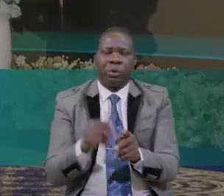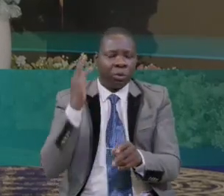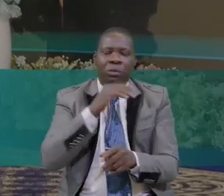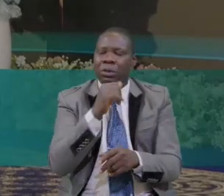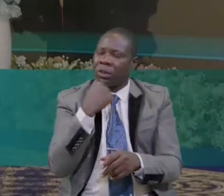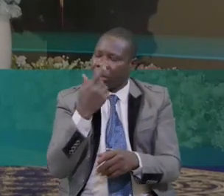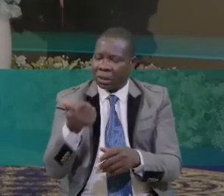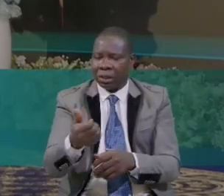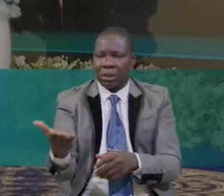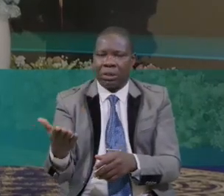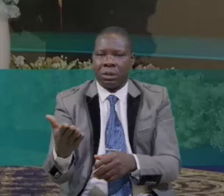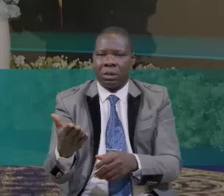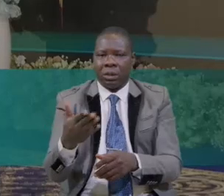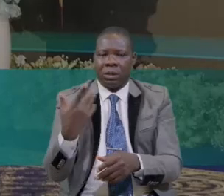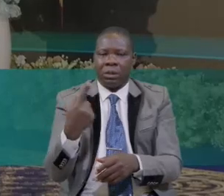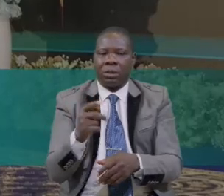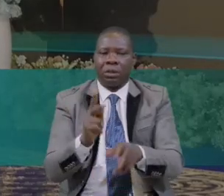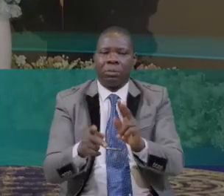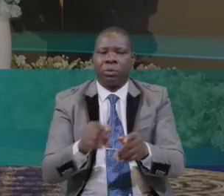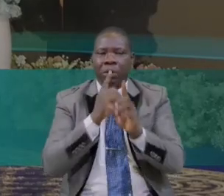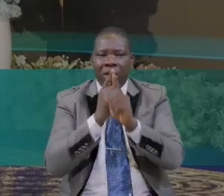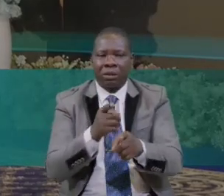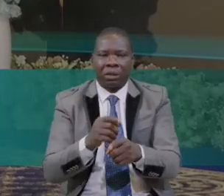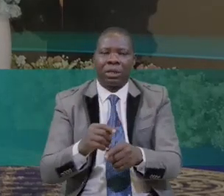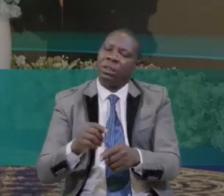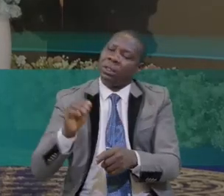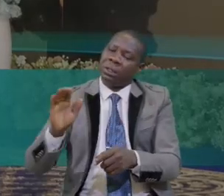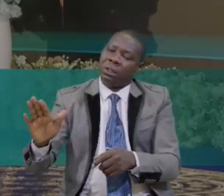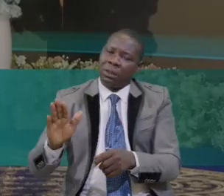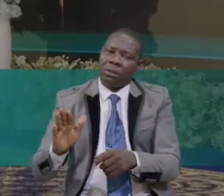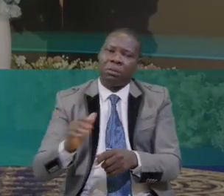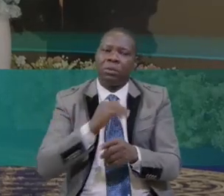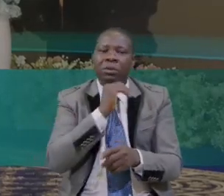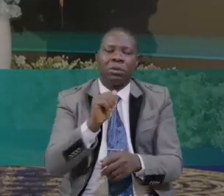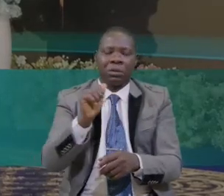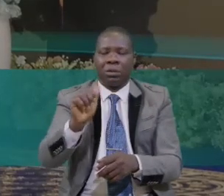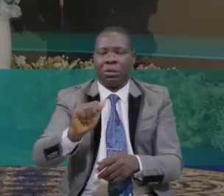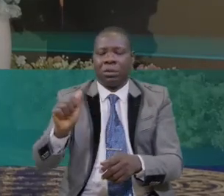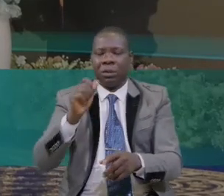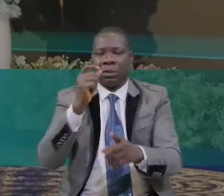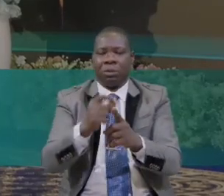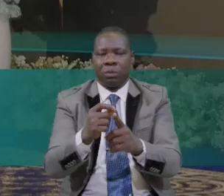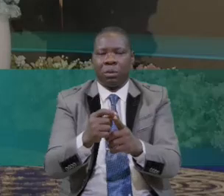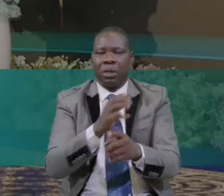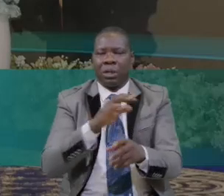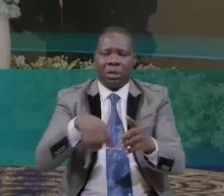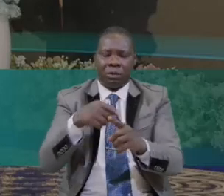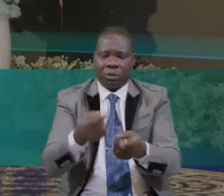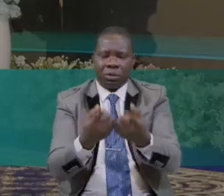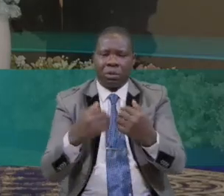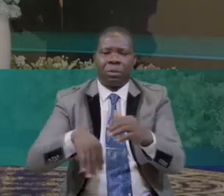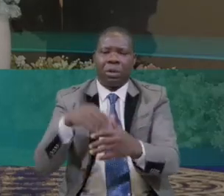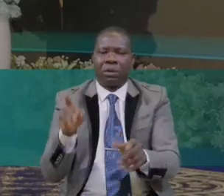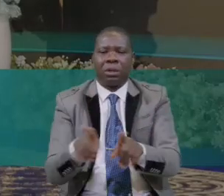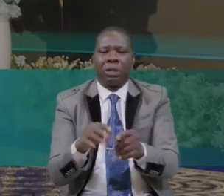The people answered him not a word. And when you come out like that, and the Lord gives